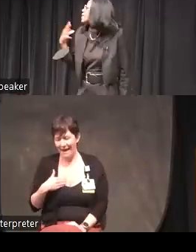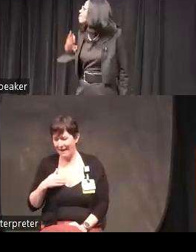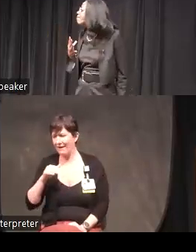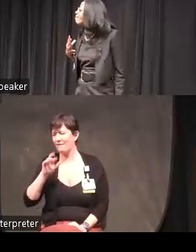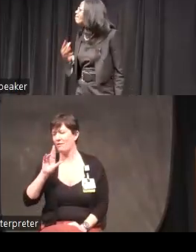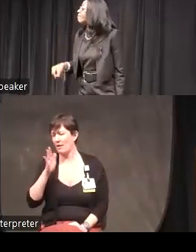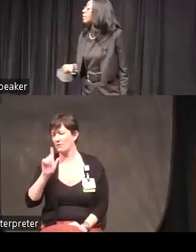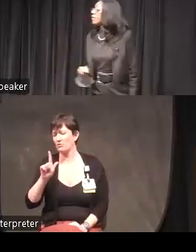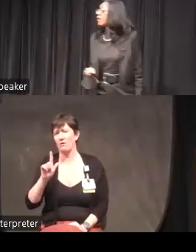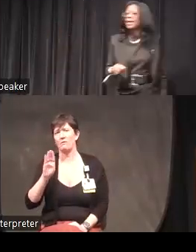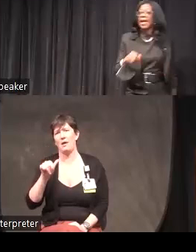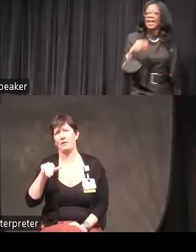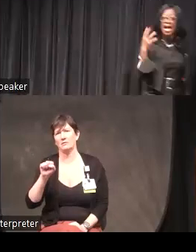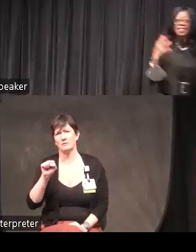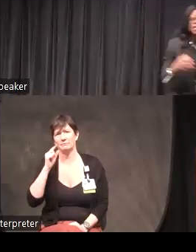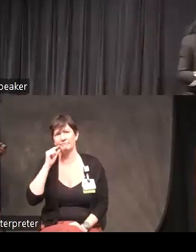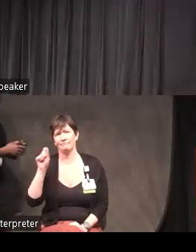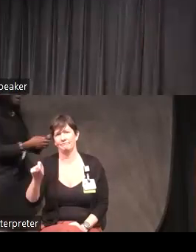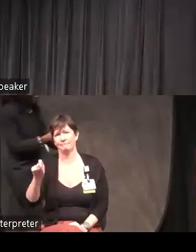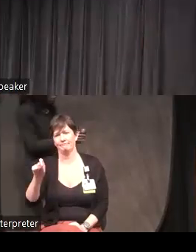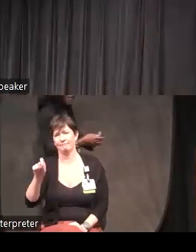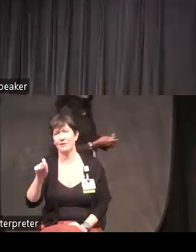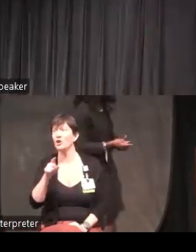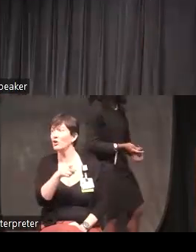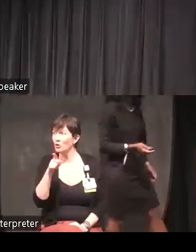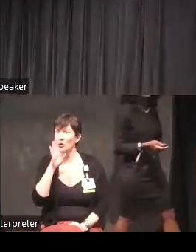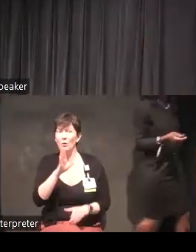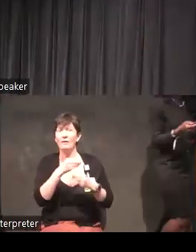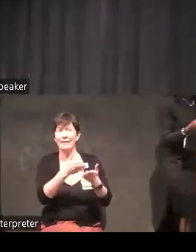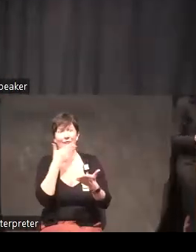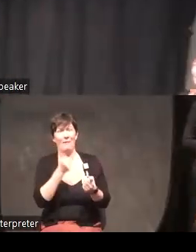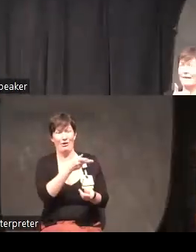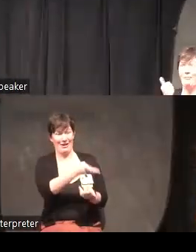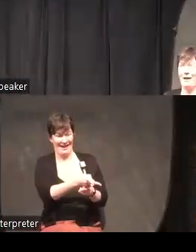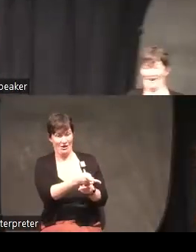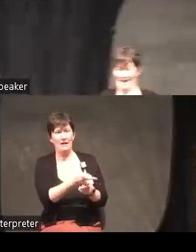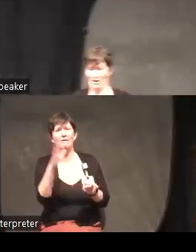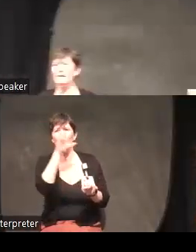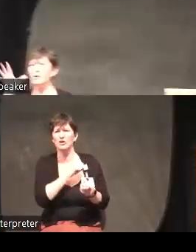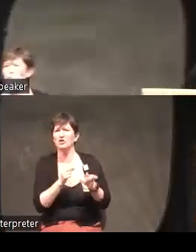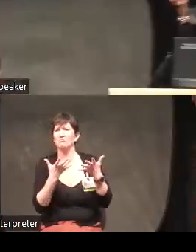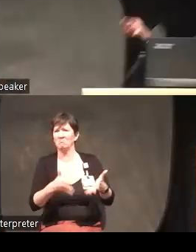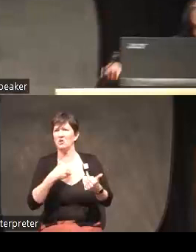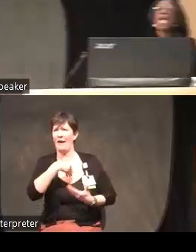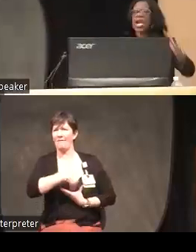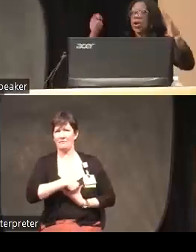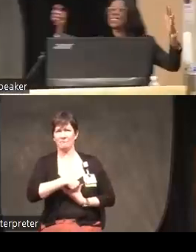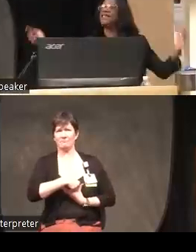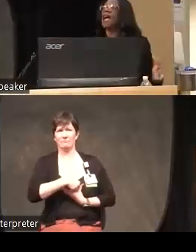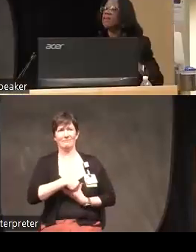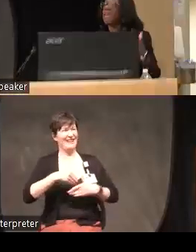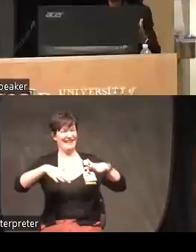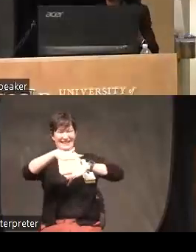bias, right? And I think you give better care if you go ahead and assume that you have it, right? Because it's in the air. It